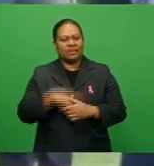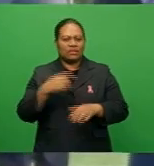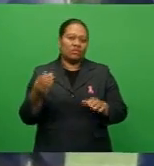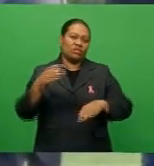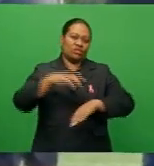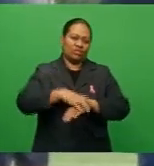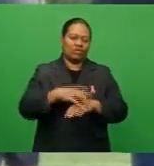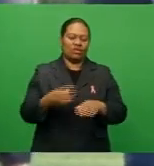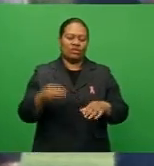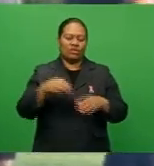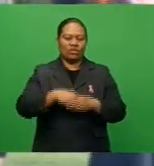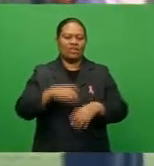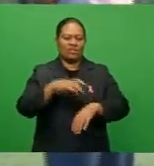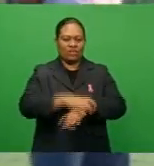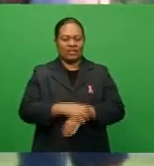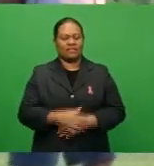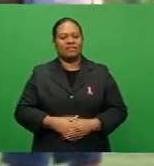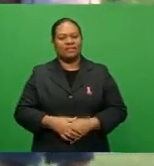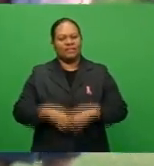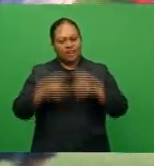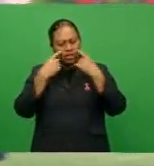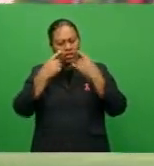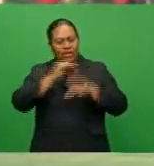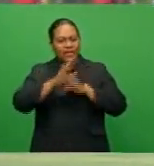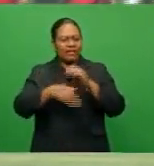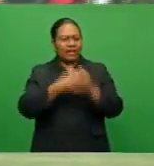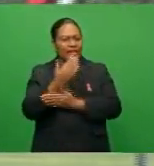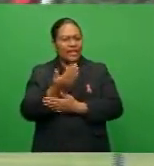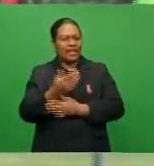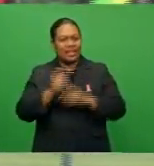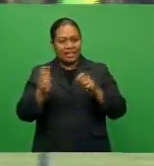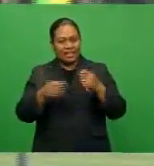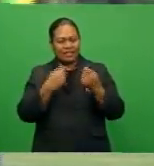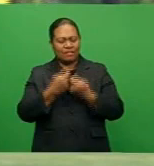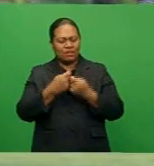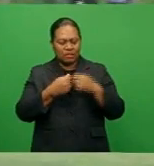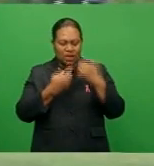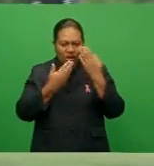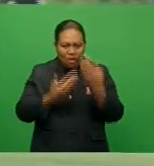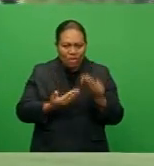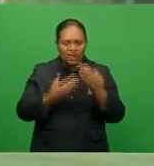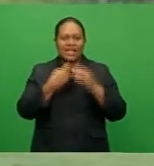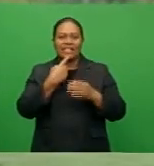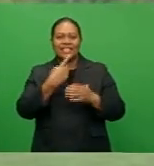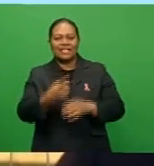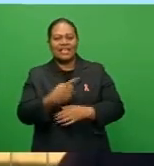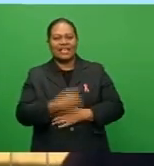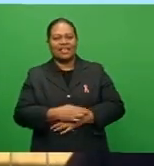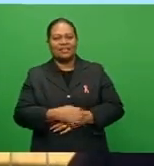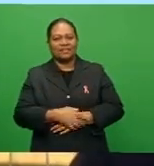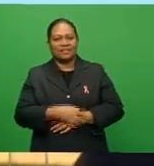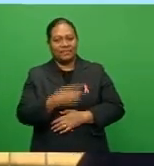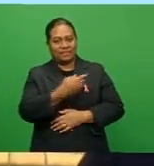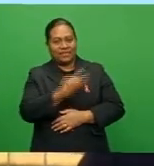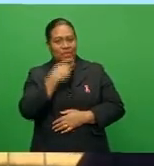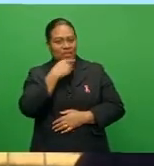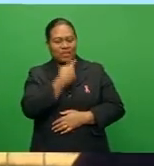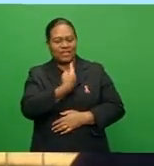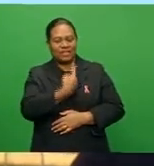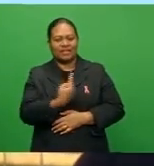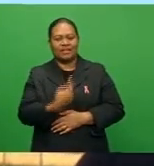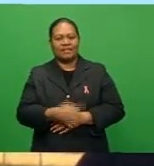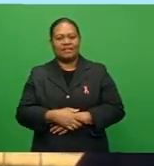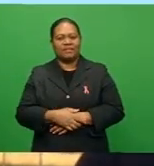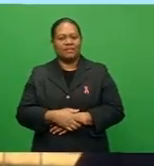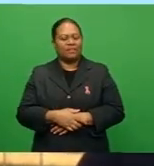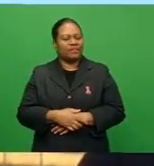today. Getting his first VPL title for the Whites will be an honor, says the Rakiraki man. It's a lot to me and